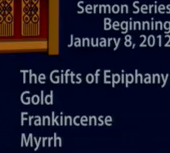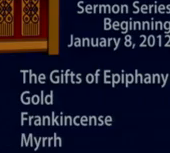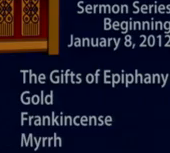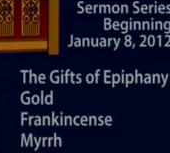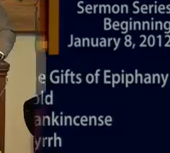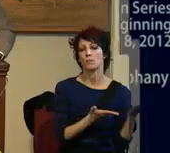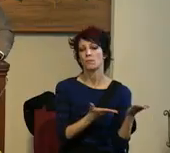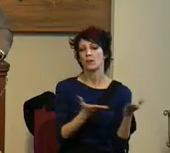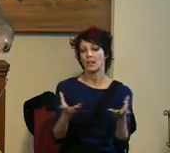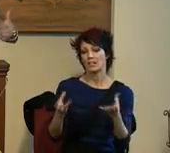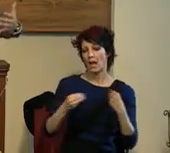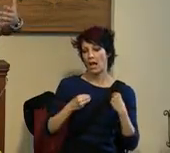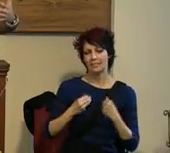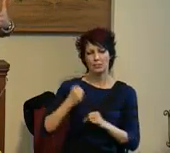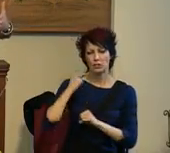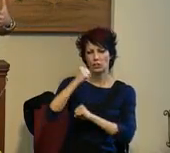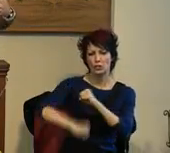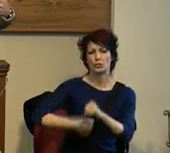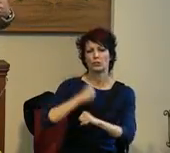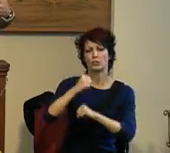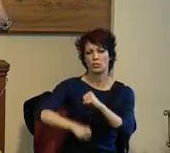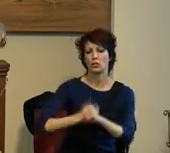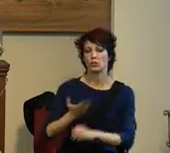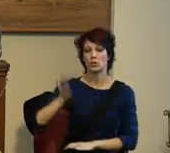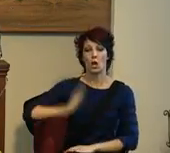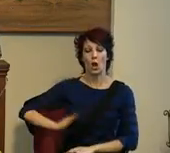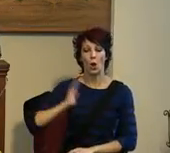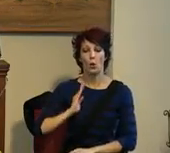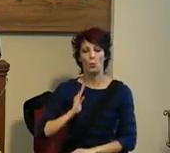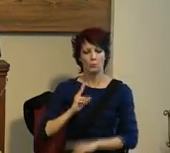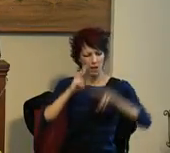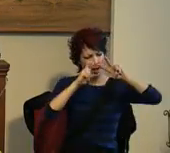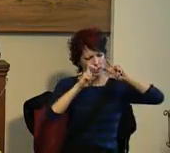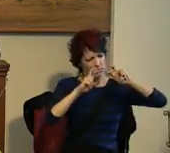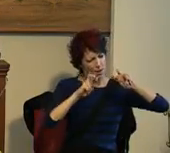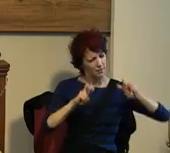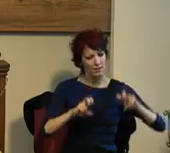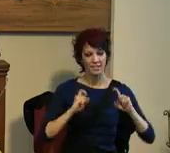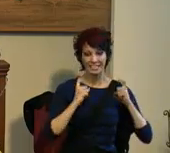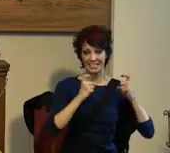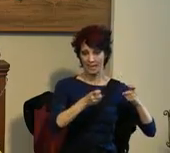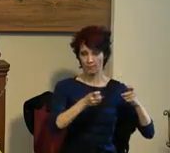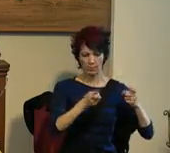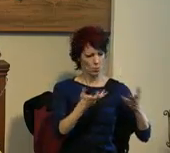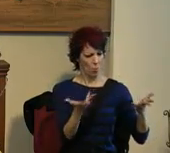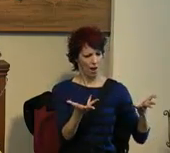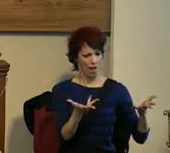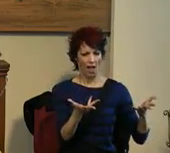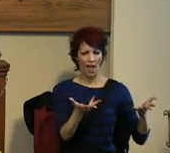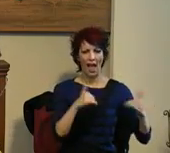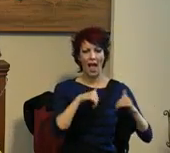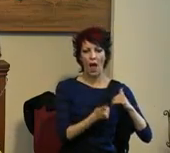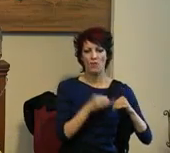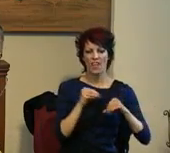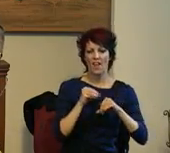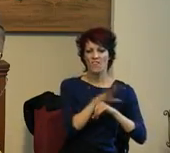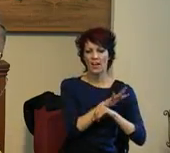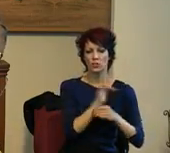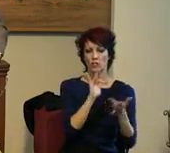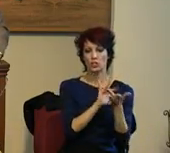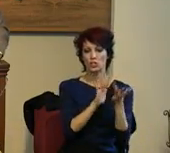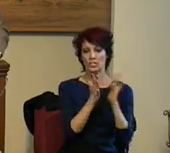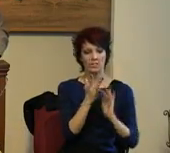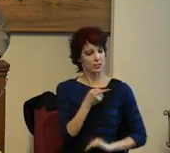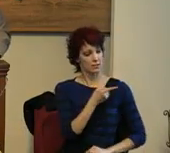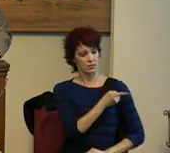myrrh and we'll be examining what those gifts were and what implications they have not only on Jesus but also on our own personal lives and uh